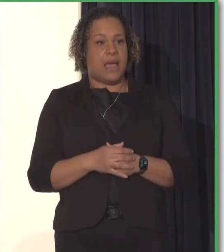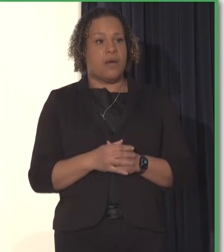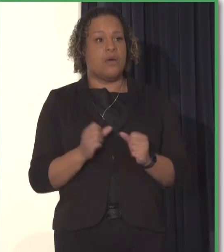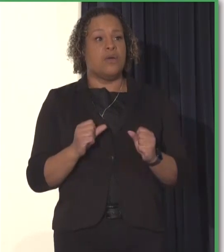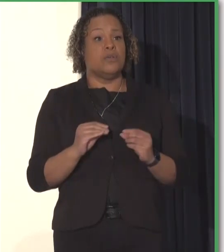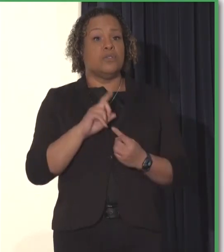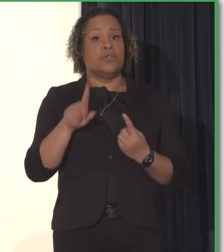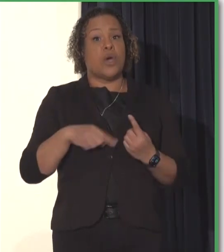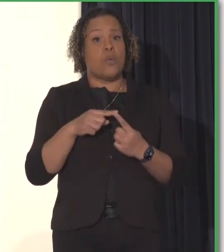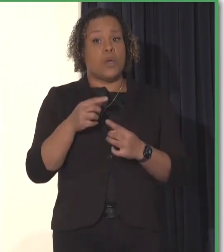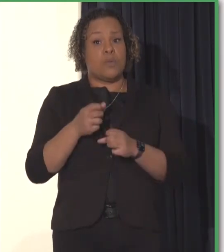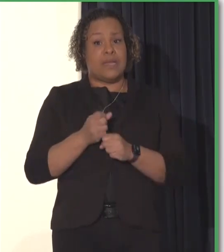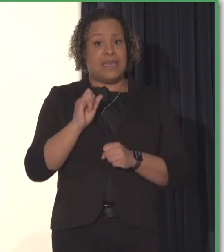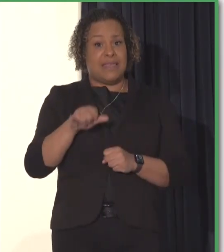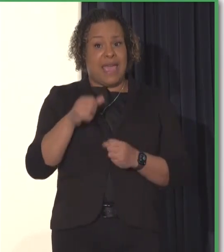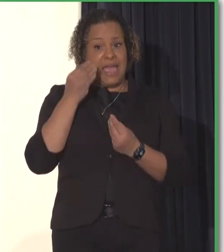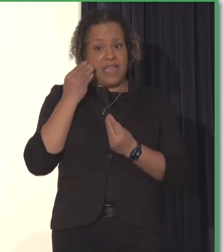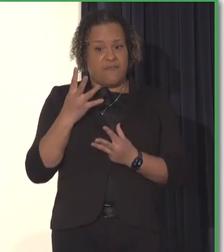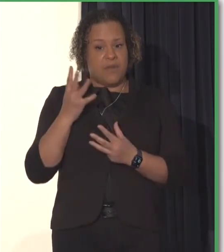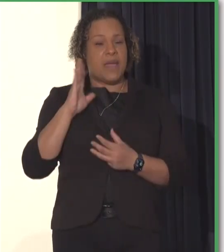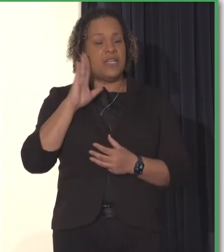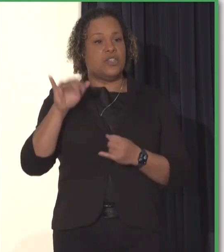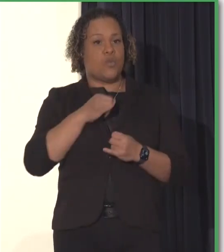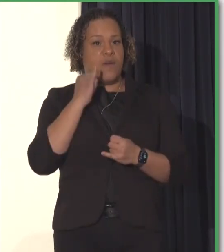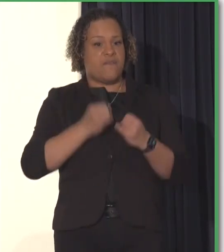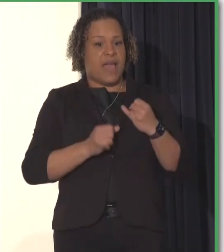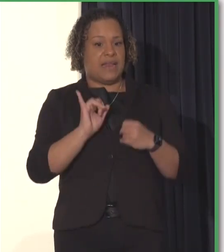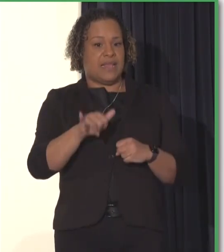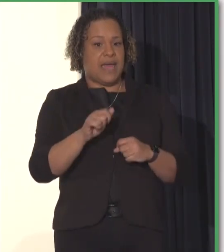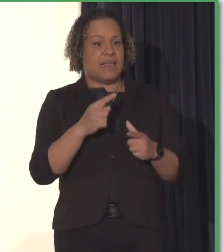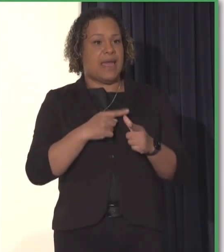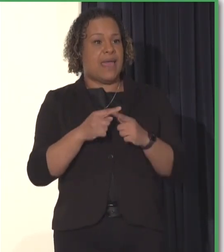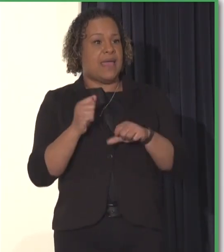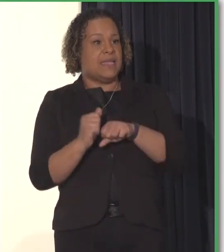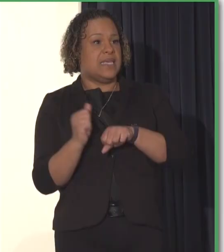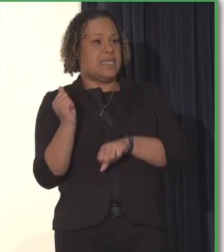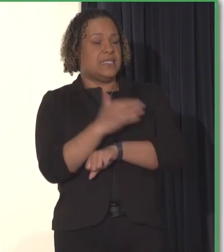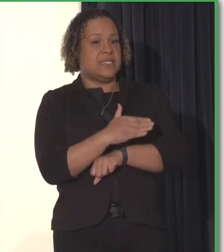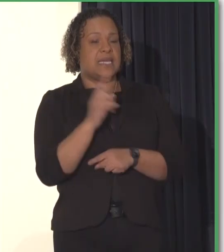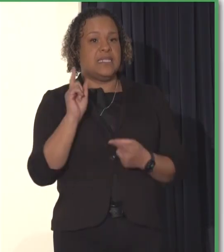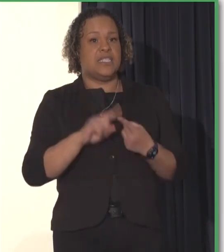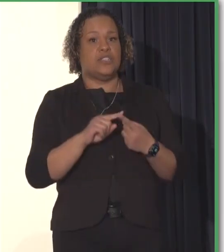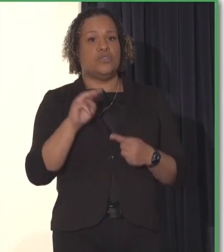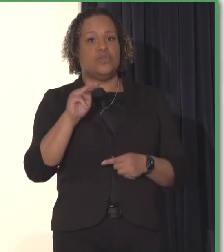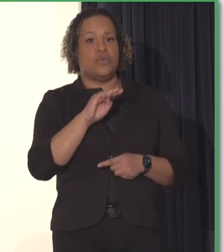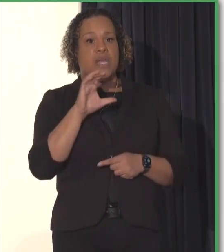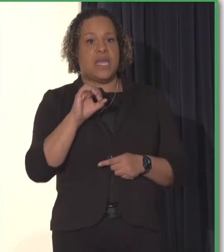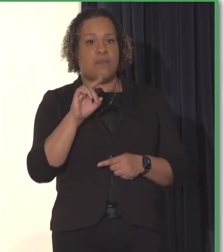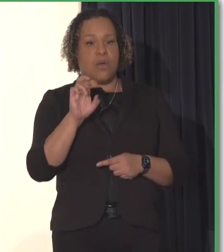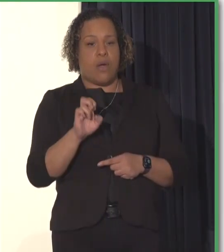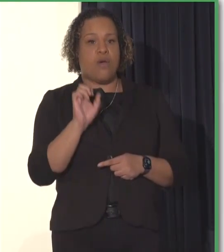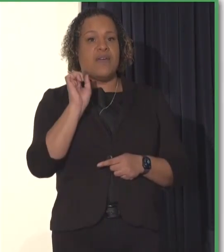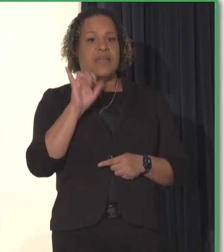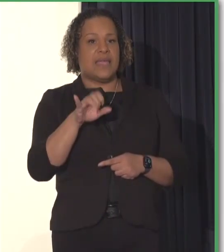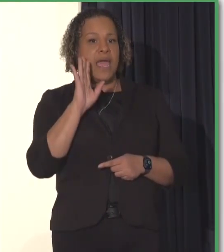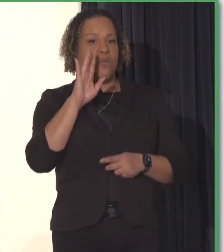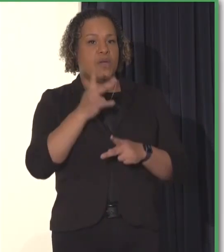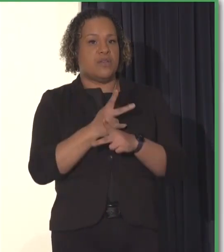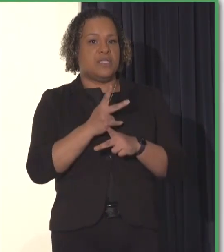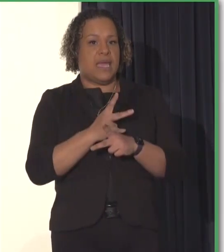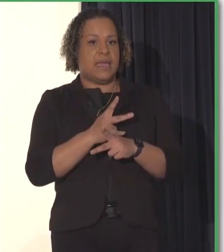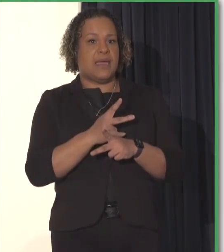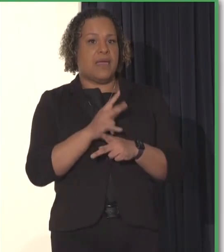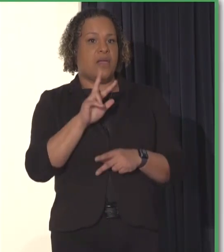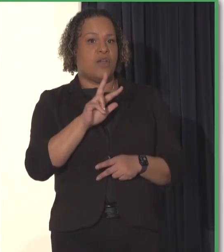as soon as we can get that information, we will finalize that and submit that to MCOs. That will take care of the 32. The additional 4 that are in